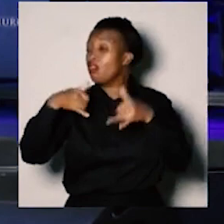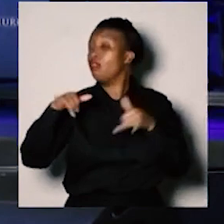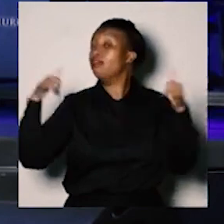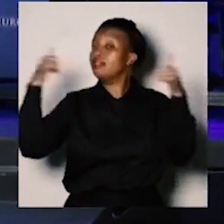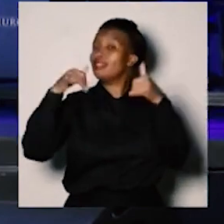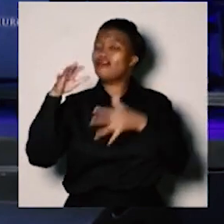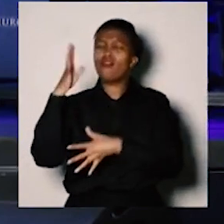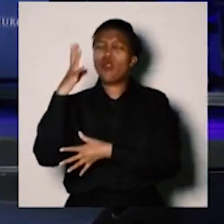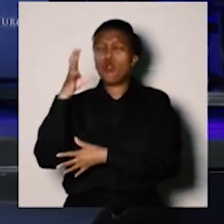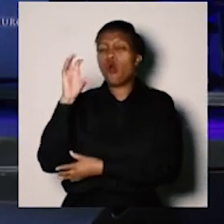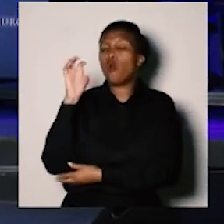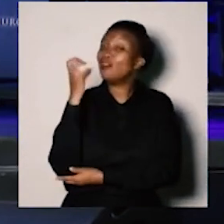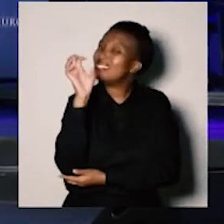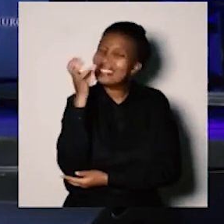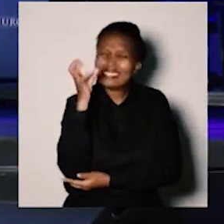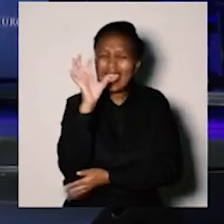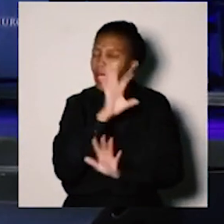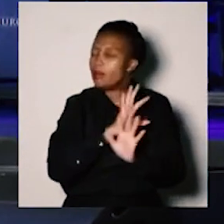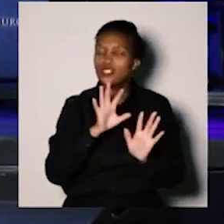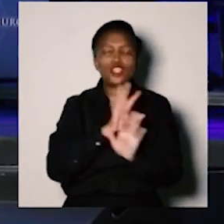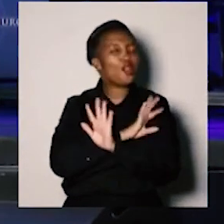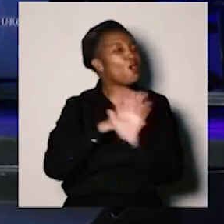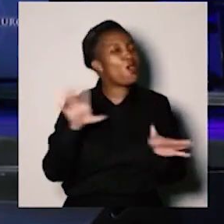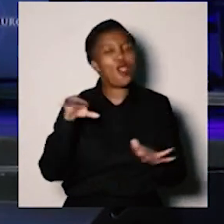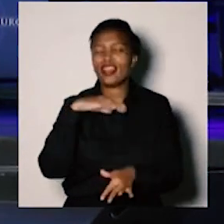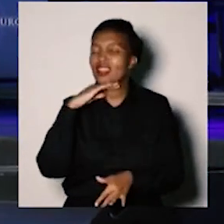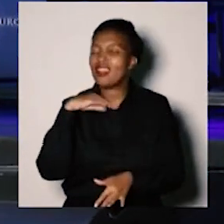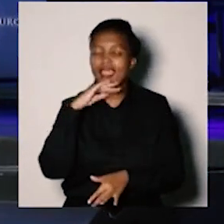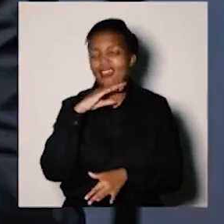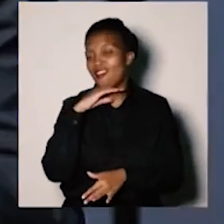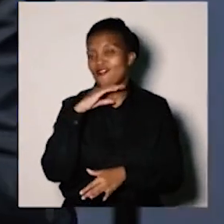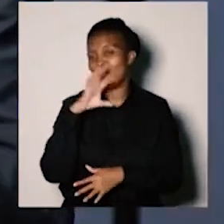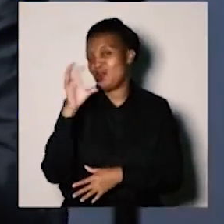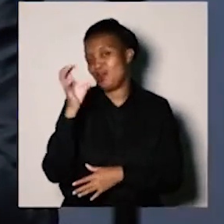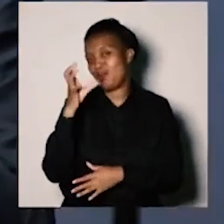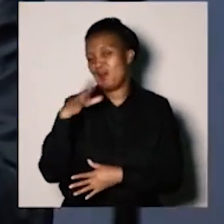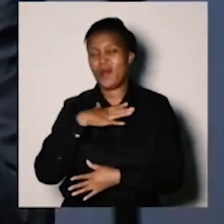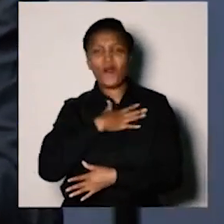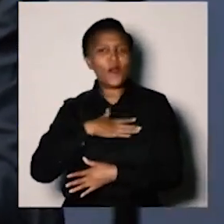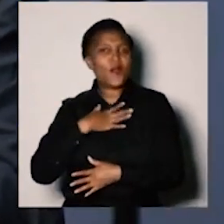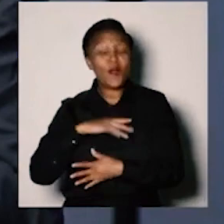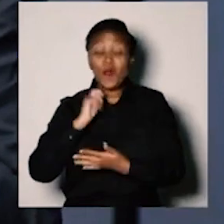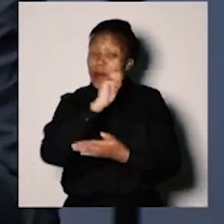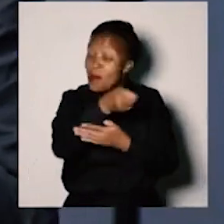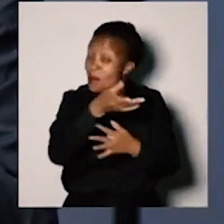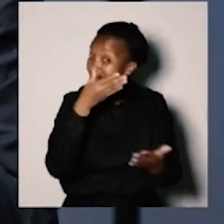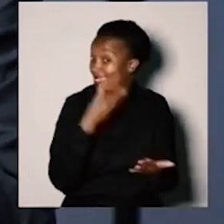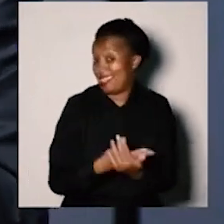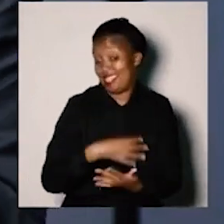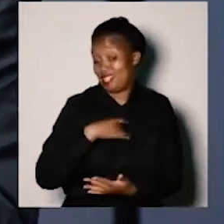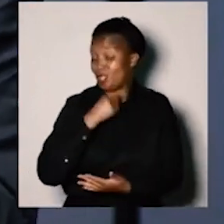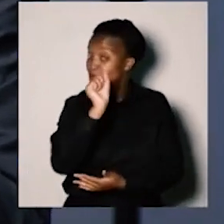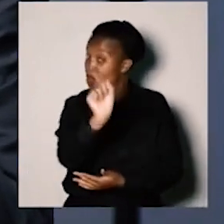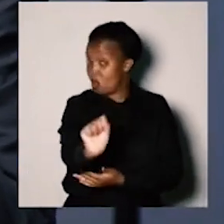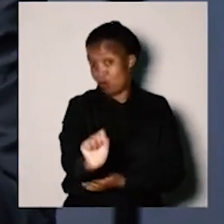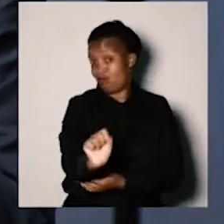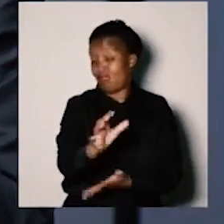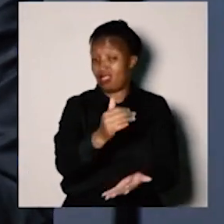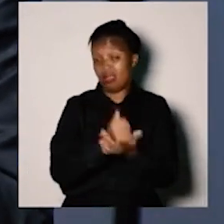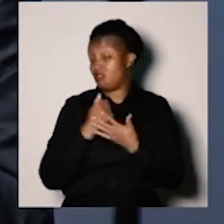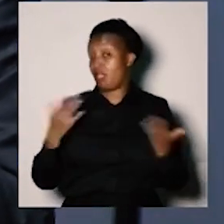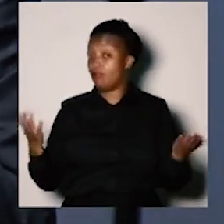enough diamonds, not enough precious stones that can buy it and save